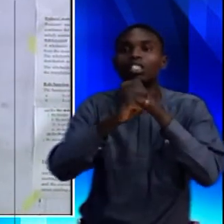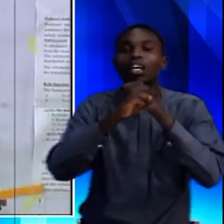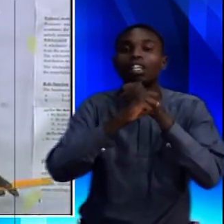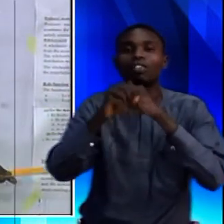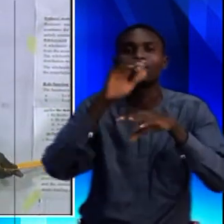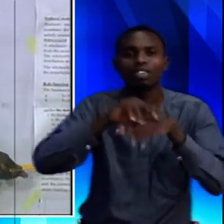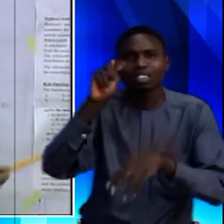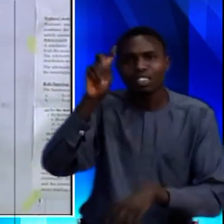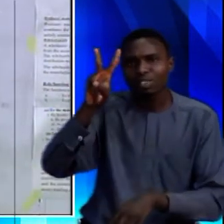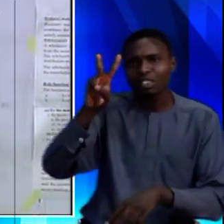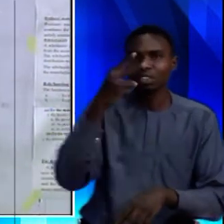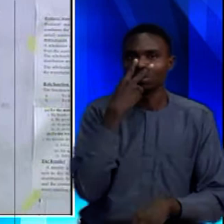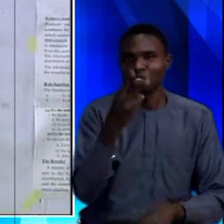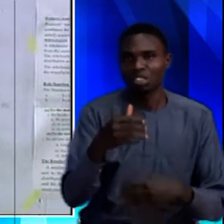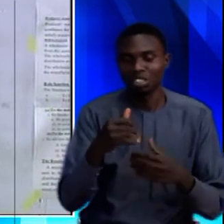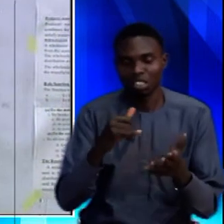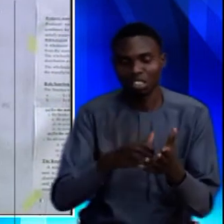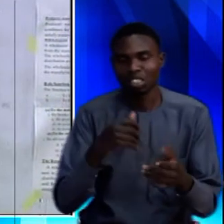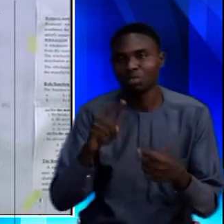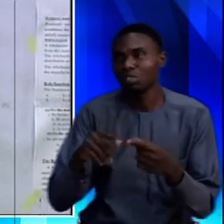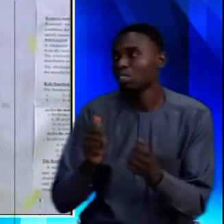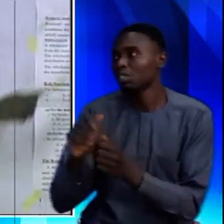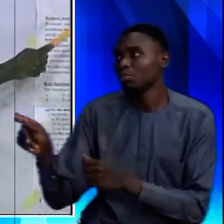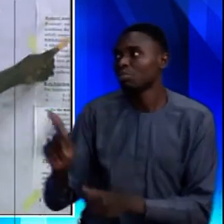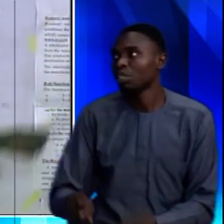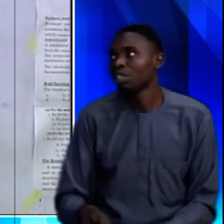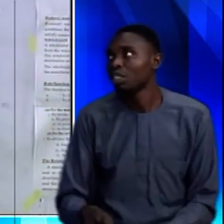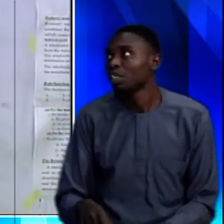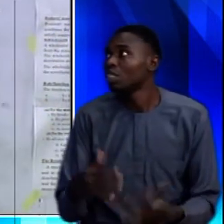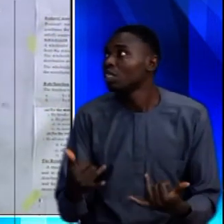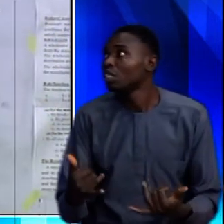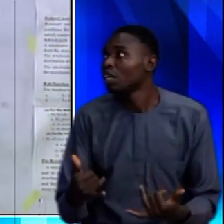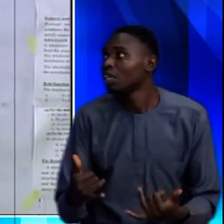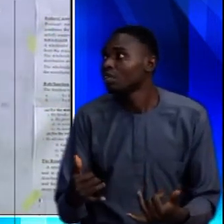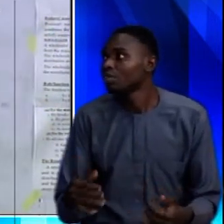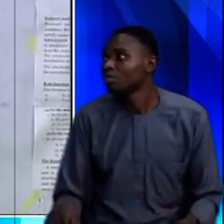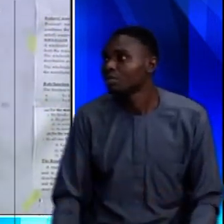now we are going to another stage, that is the retailer.